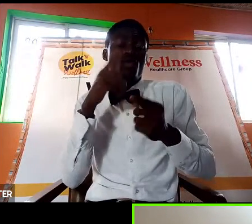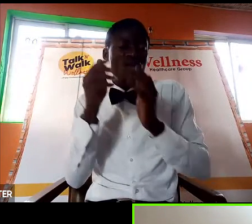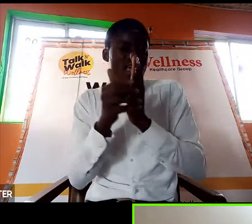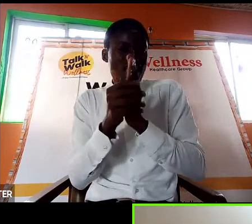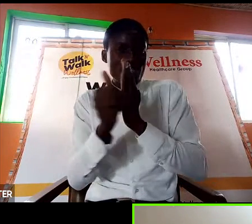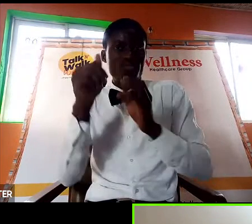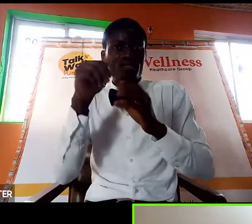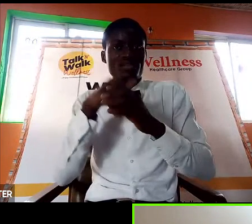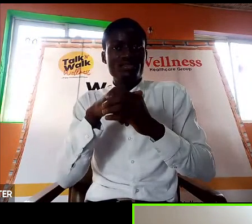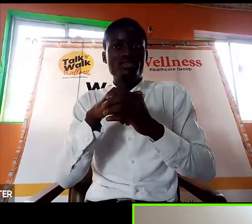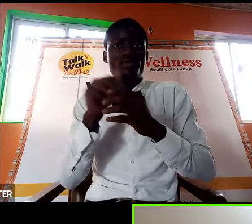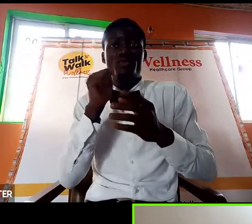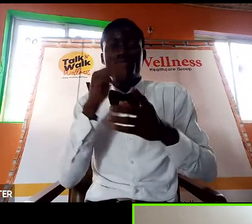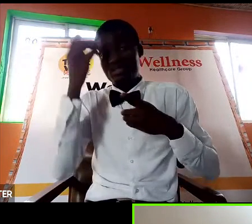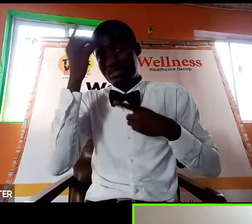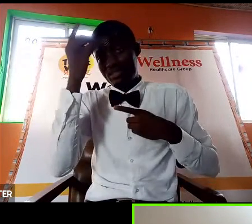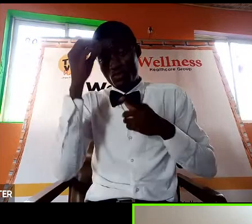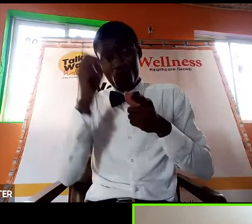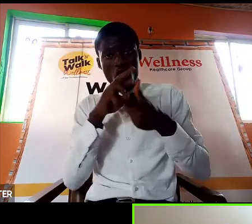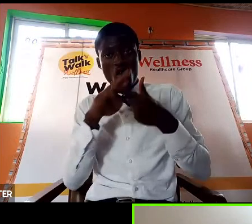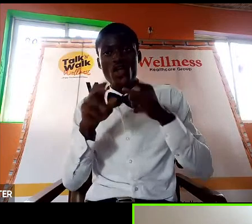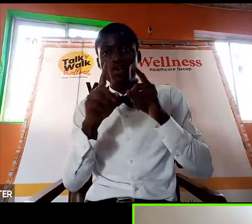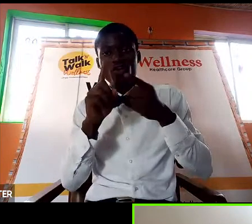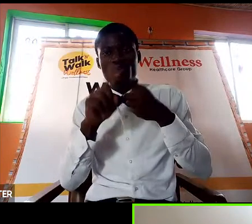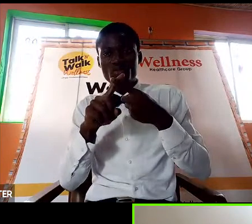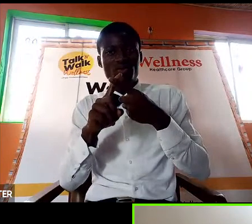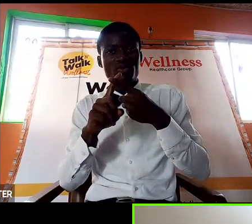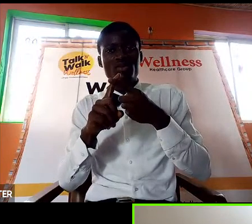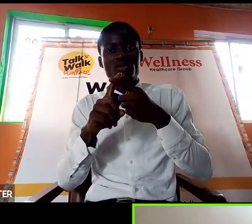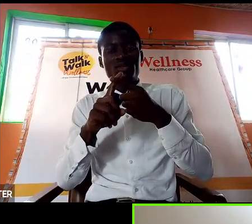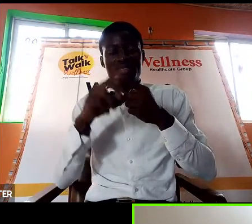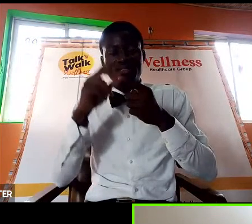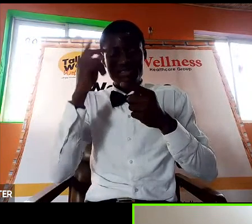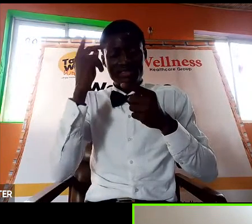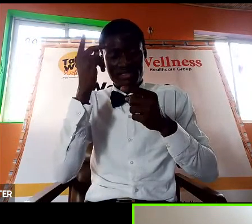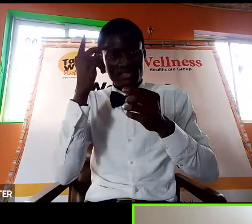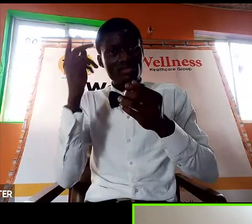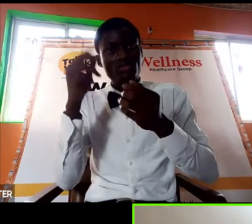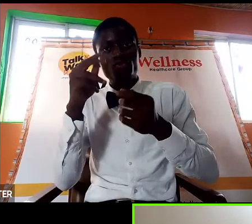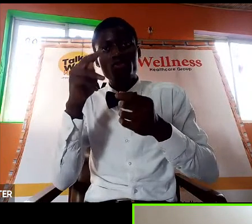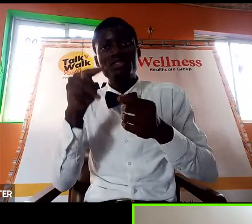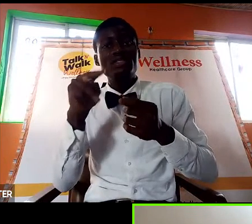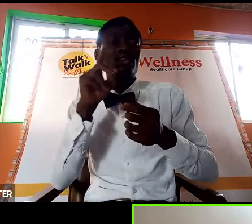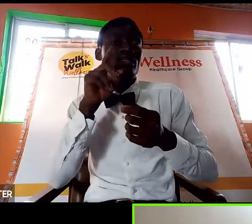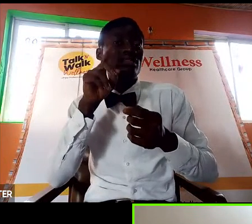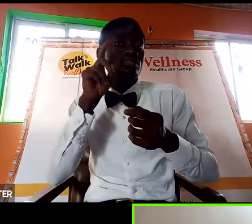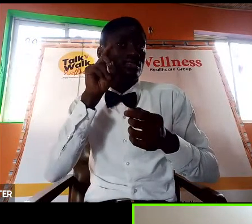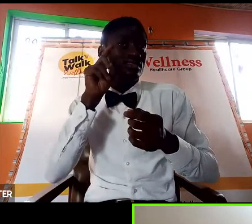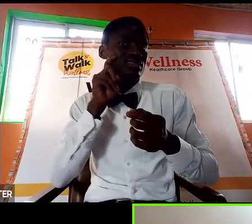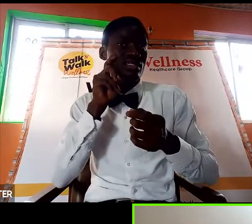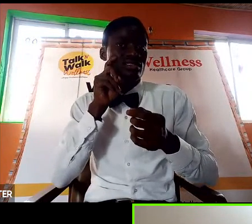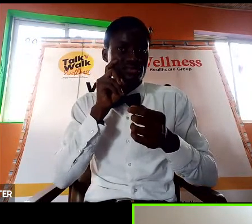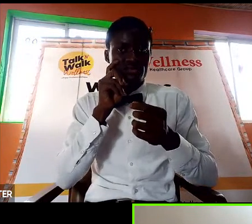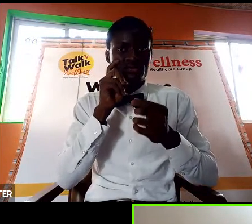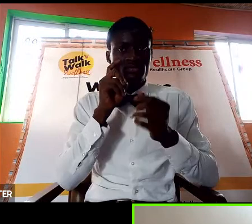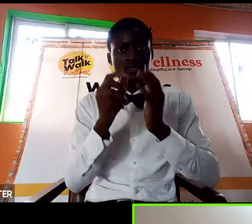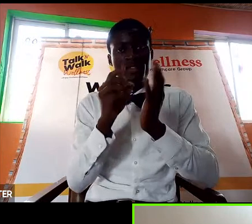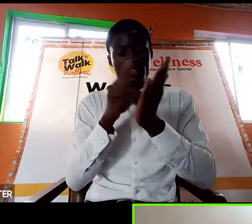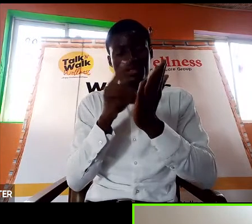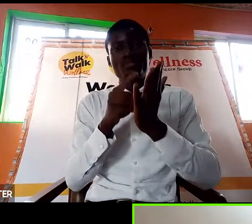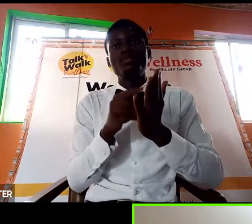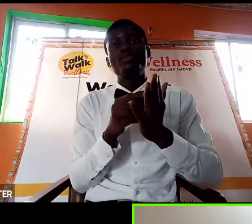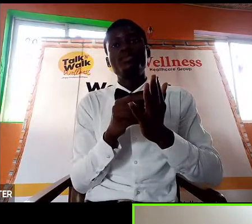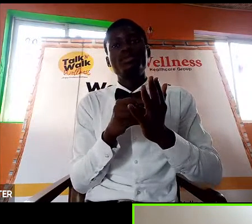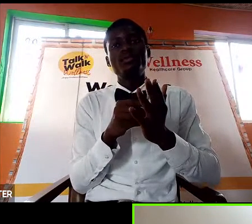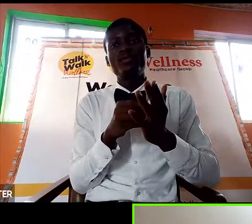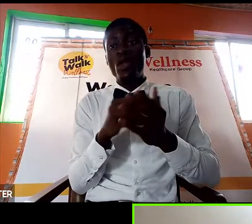certain medications, but you need a sex therapist, right? And of course, there could be need for medication in these cases. So, and there are people, apart from something